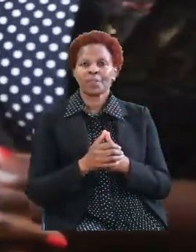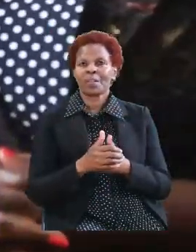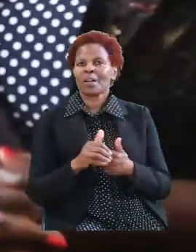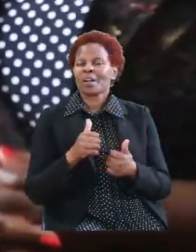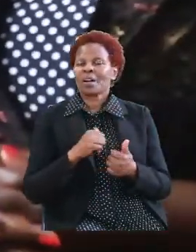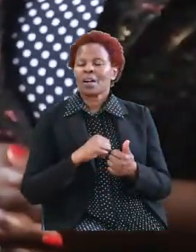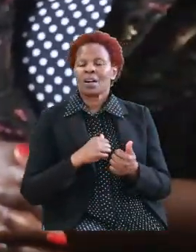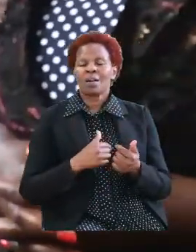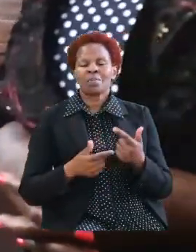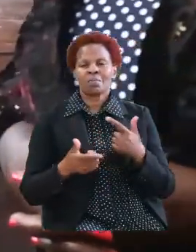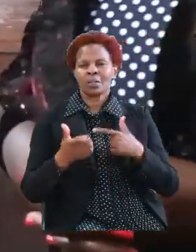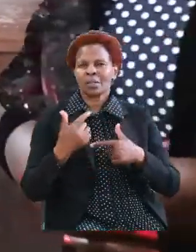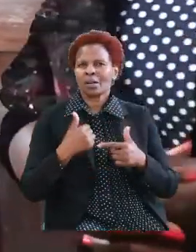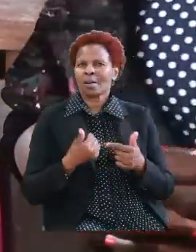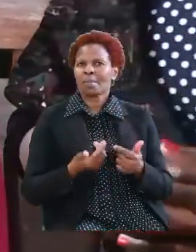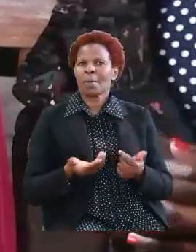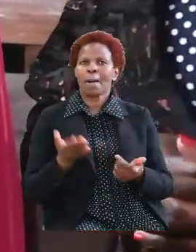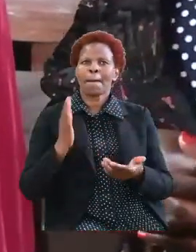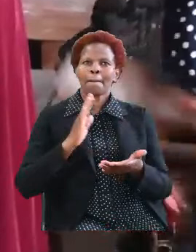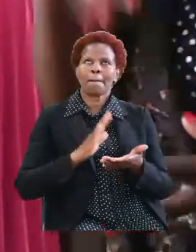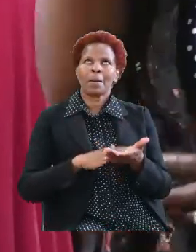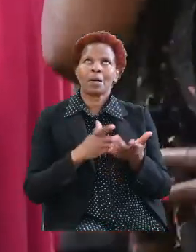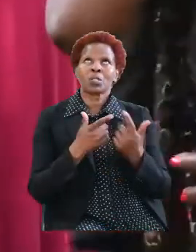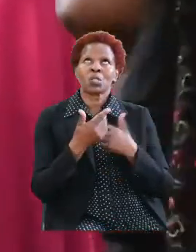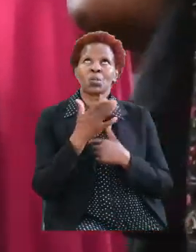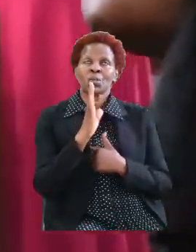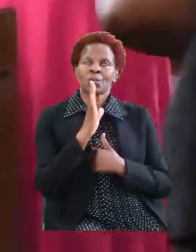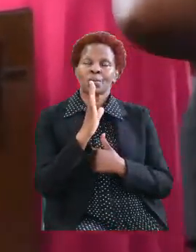narudi tena,